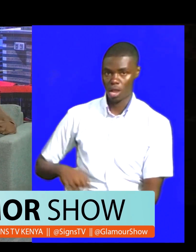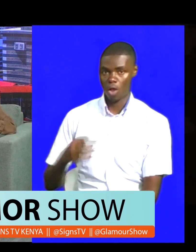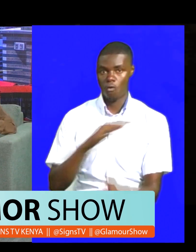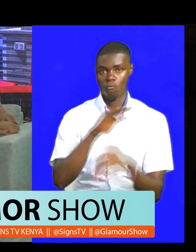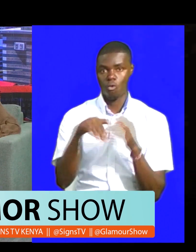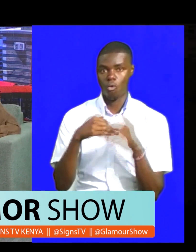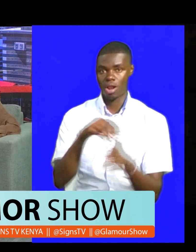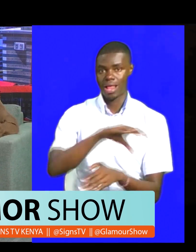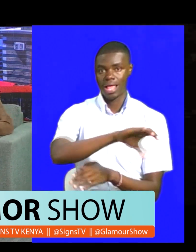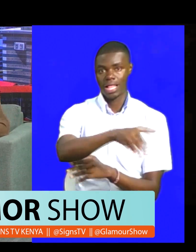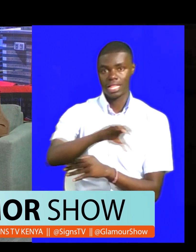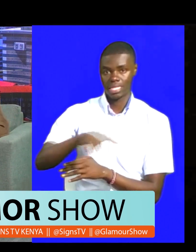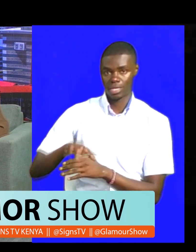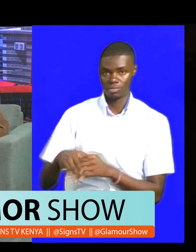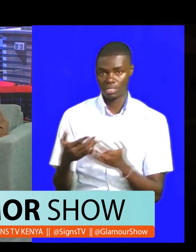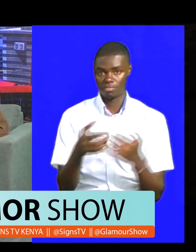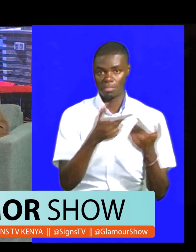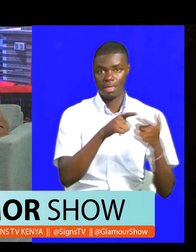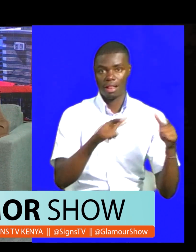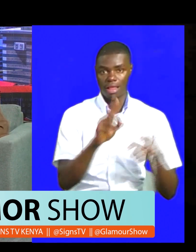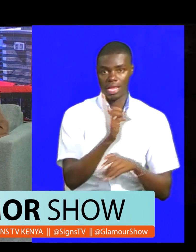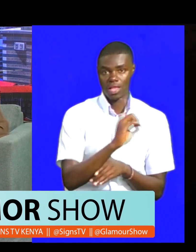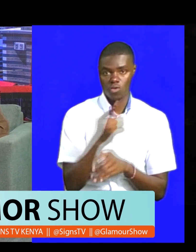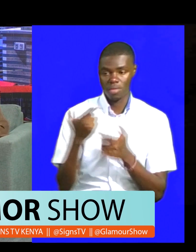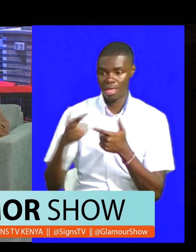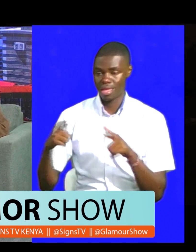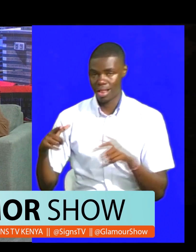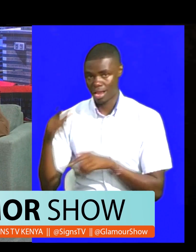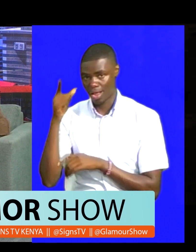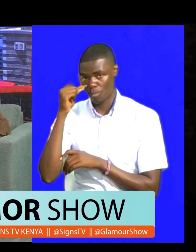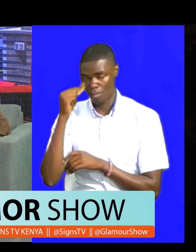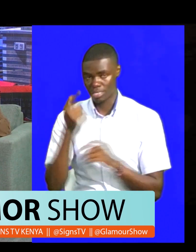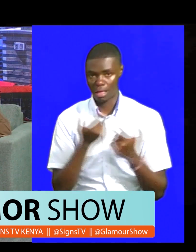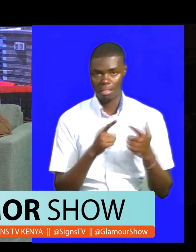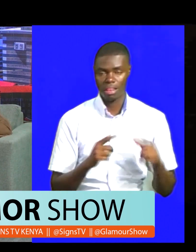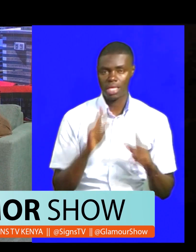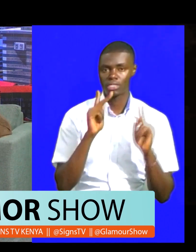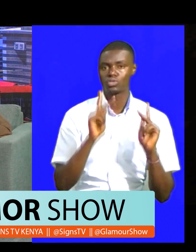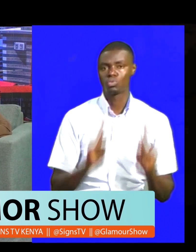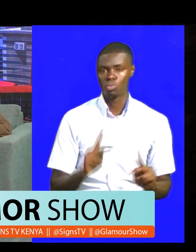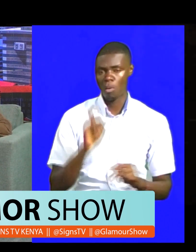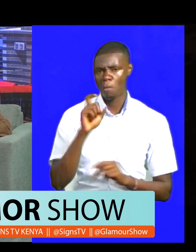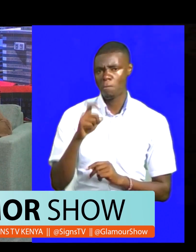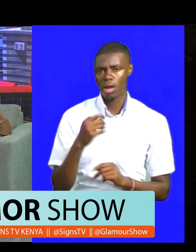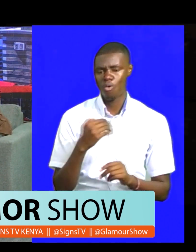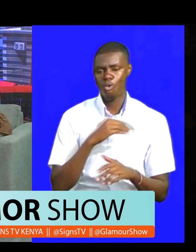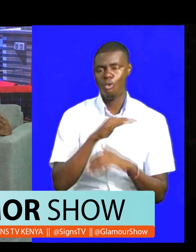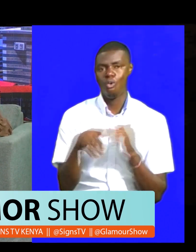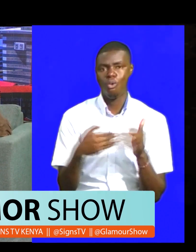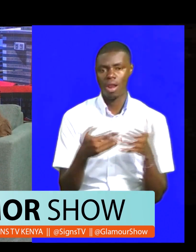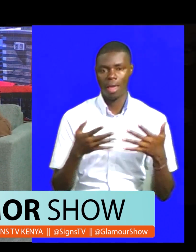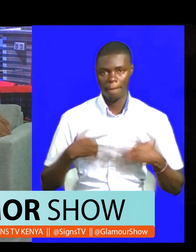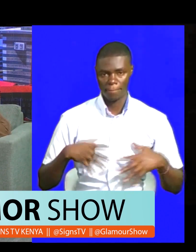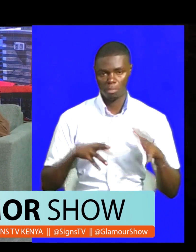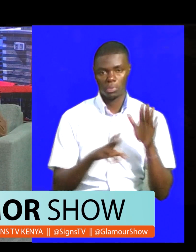Kenya. I mean, like if it's Nairobi, if it's Mombasa, if it's Kisumu, like we are having all those people